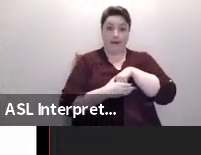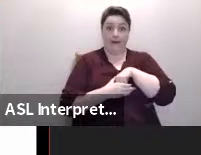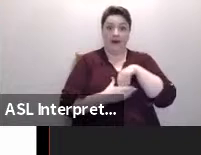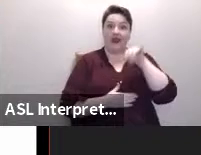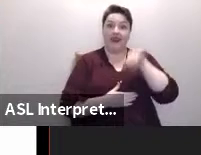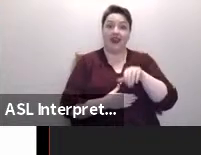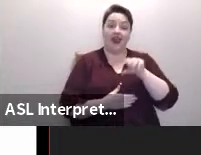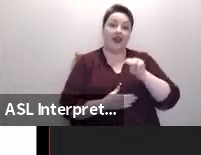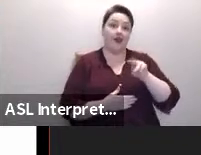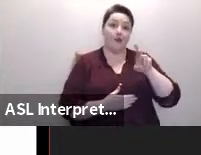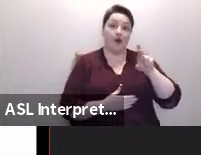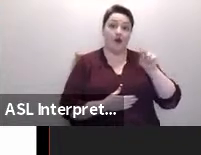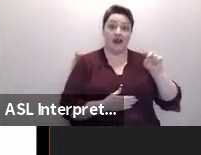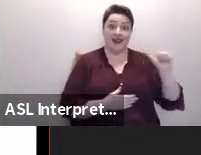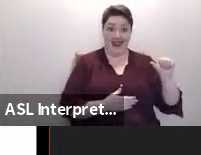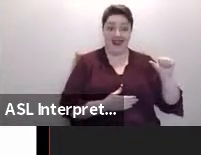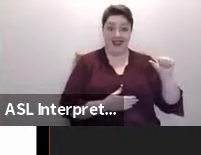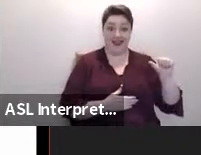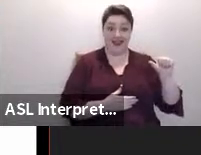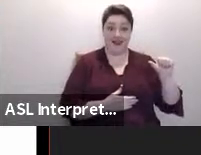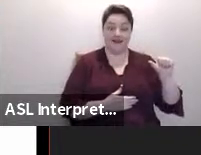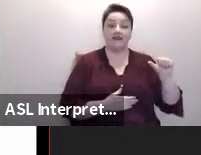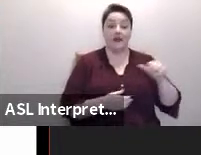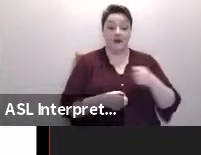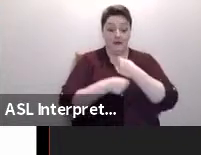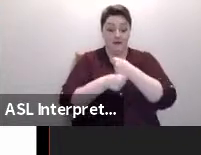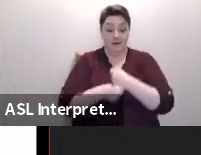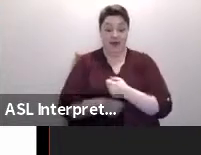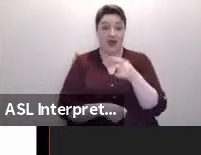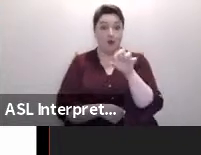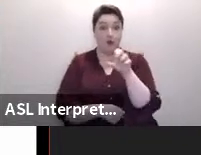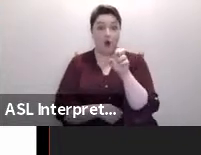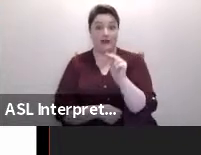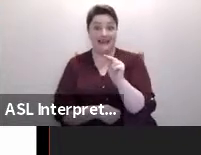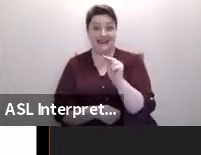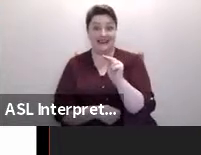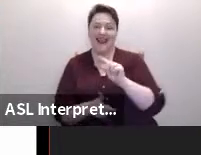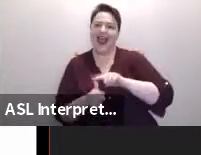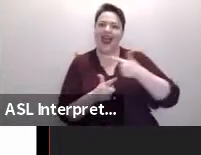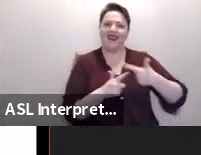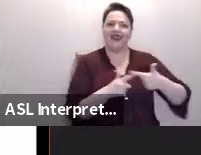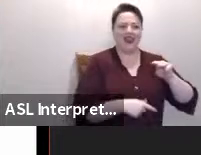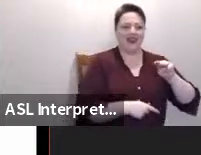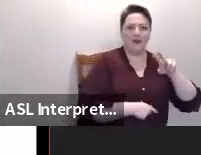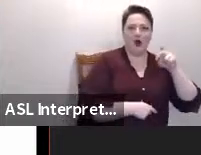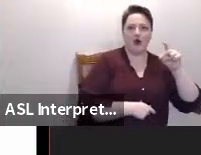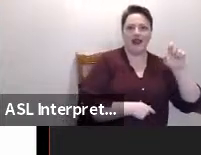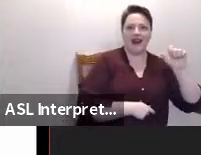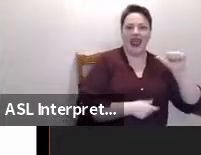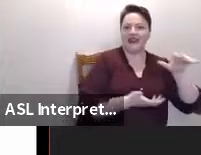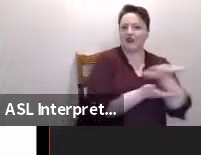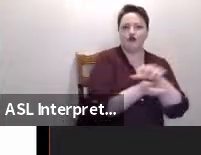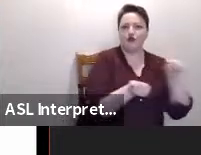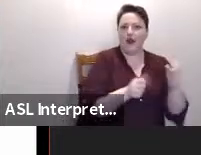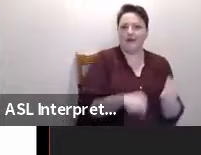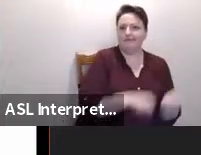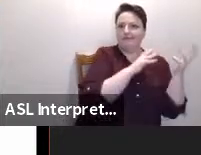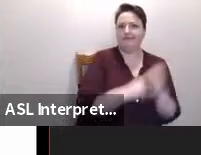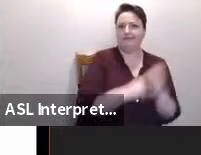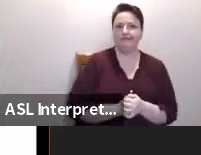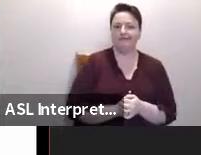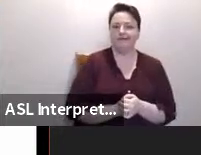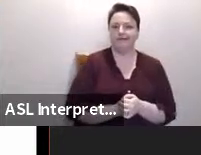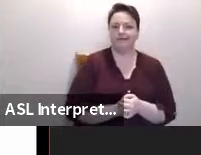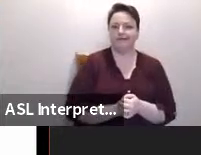makes the proteins, it's destroyed. So it's no longer in your system. It gets